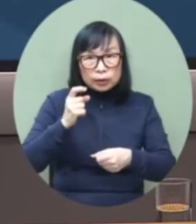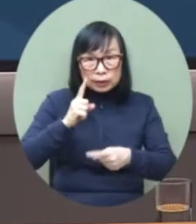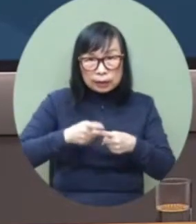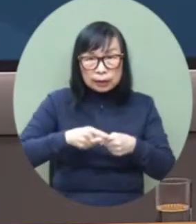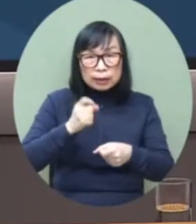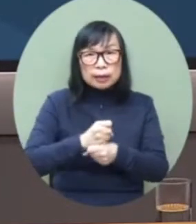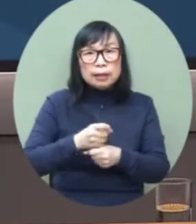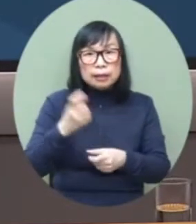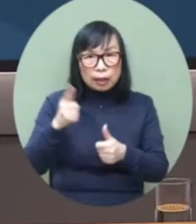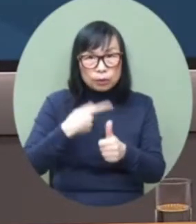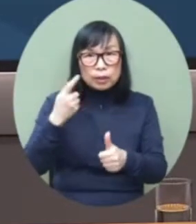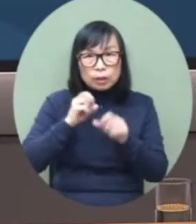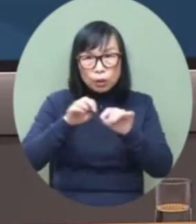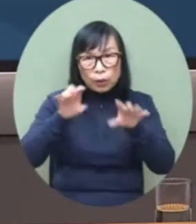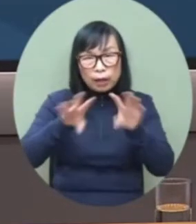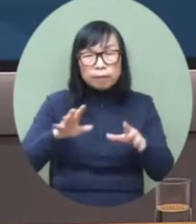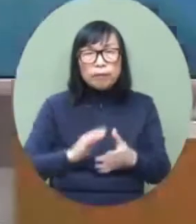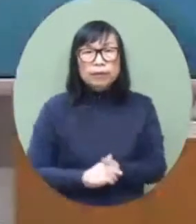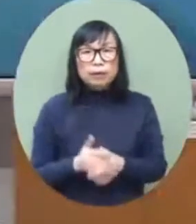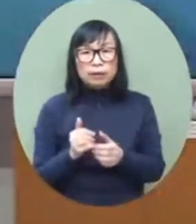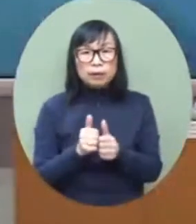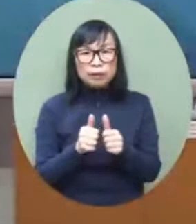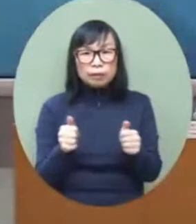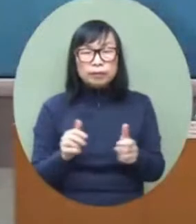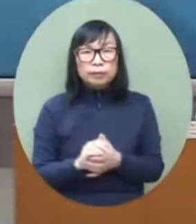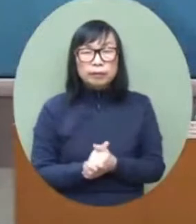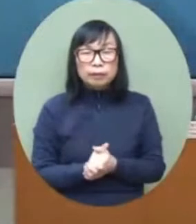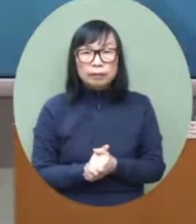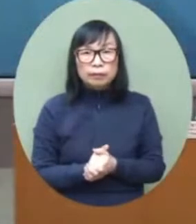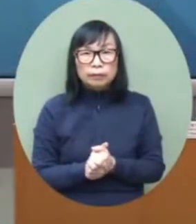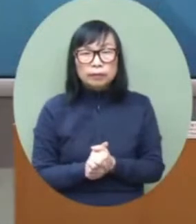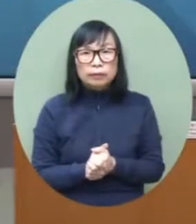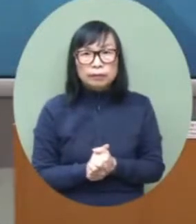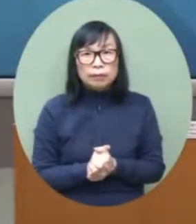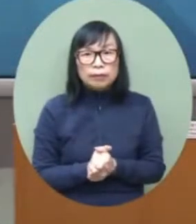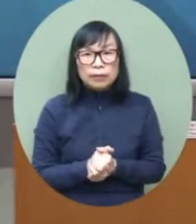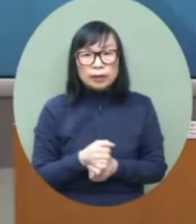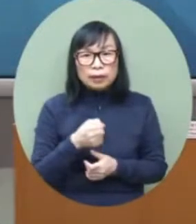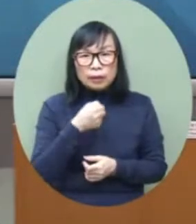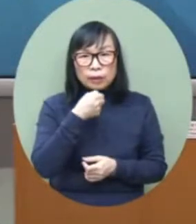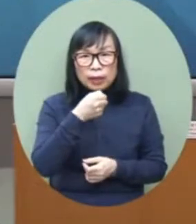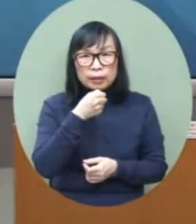we're trying to implement what is readily available. Thank you, everybody.